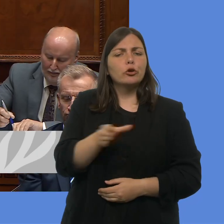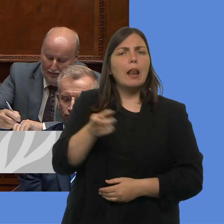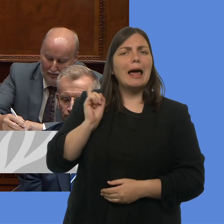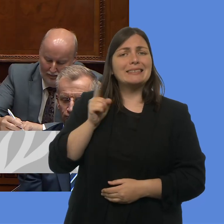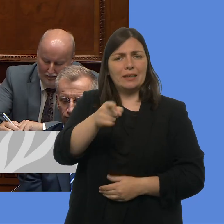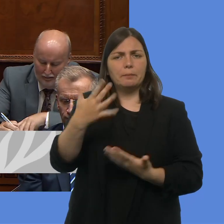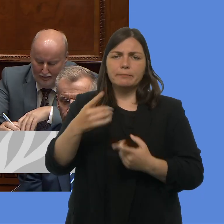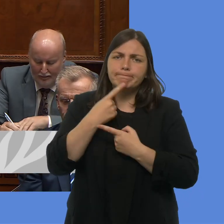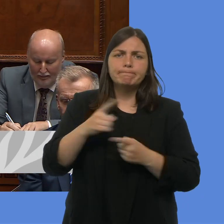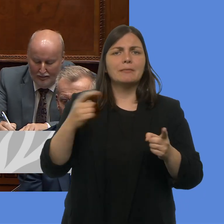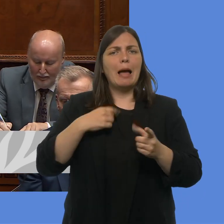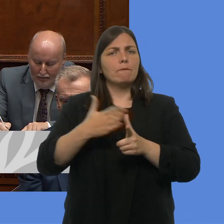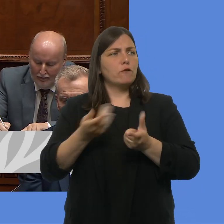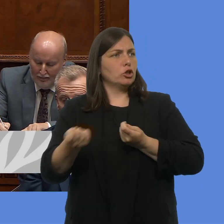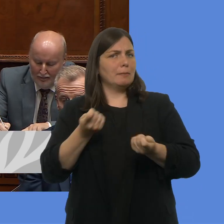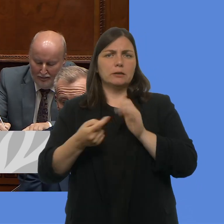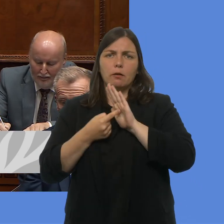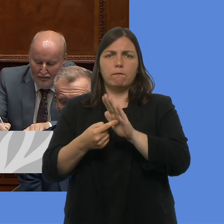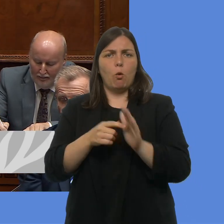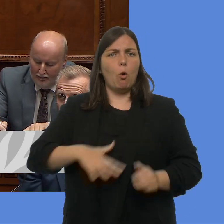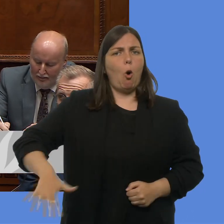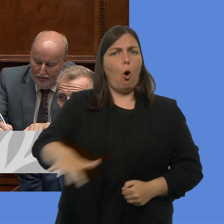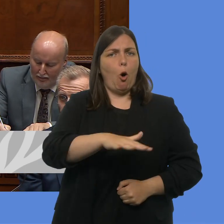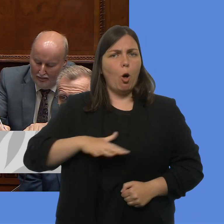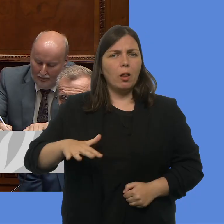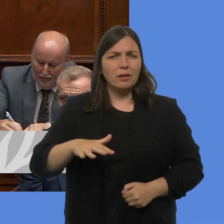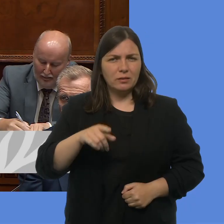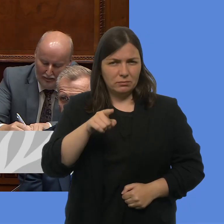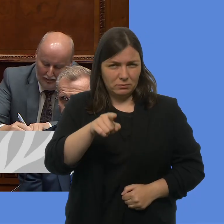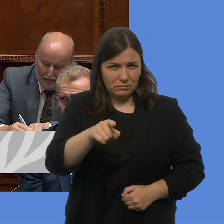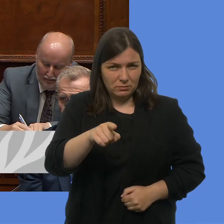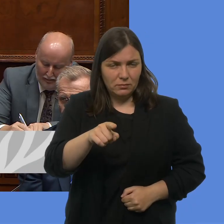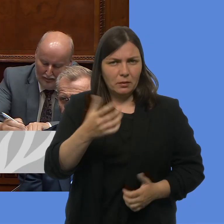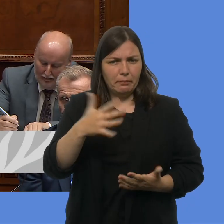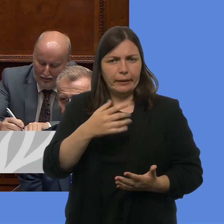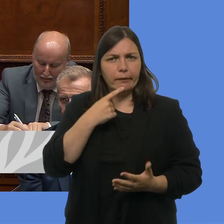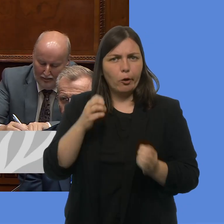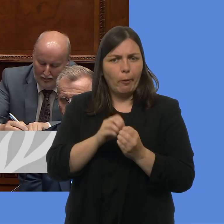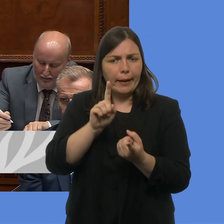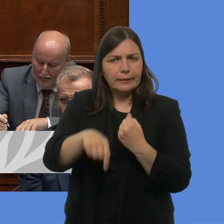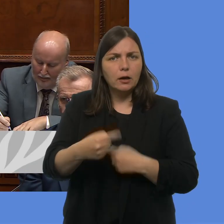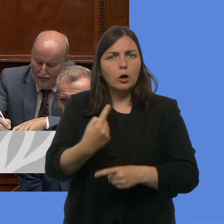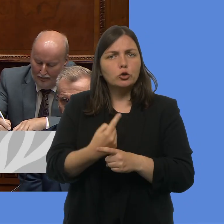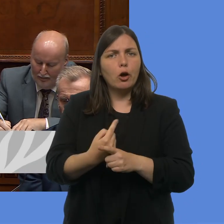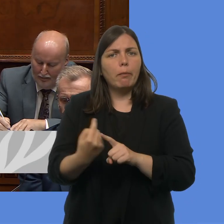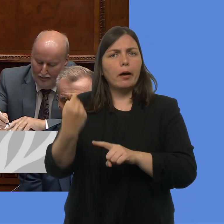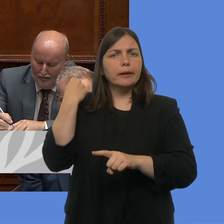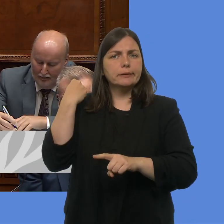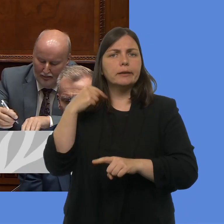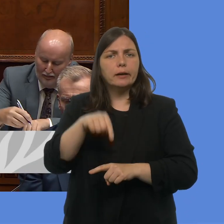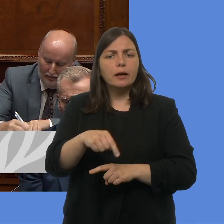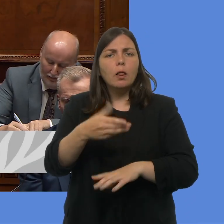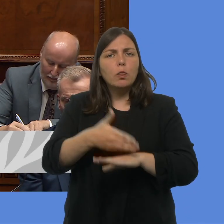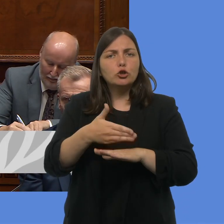commentary following the decision by councillors in Londonderry in relation to the jobs fair shows that you're unwilling to set aside party politics and show